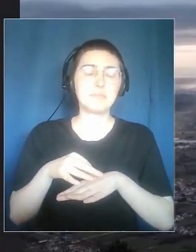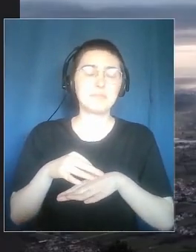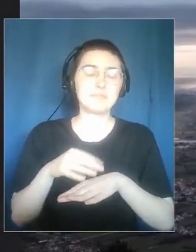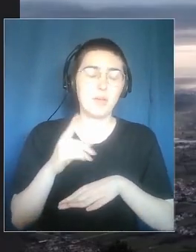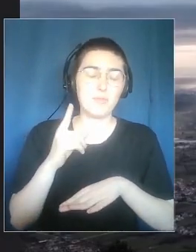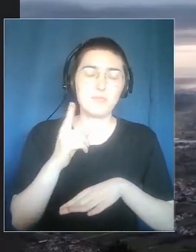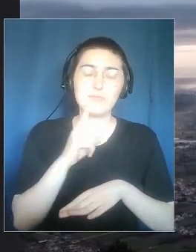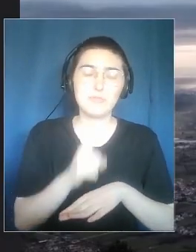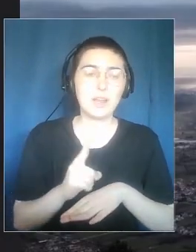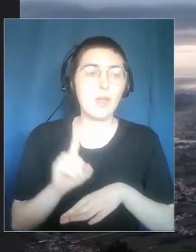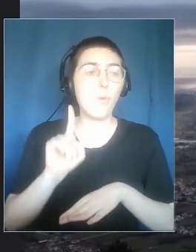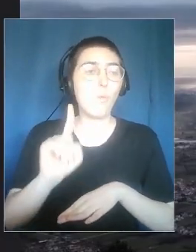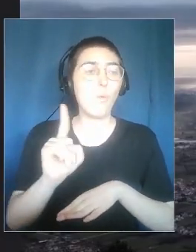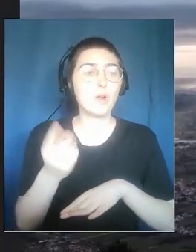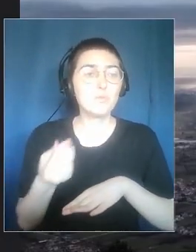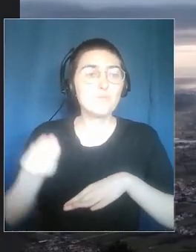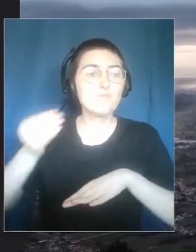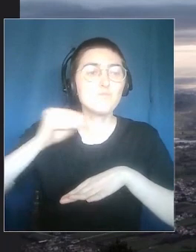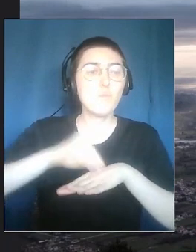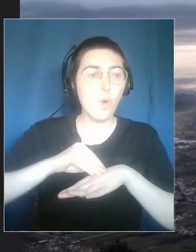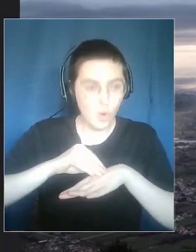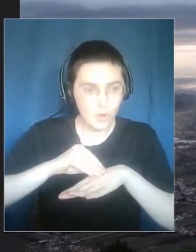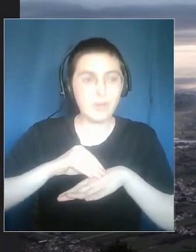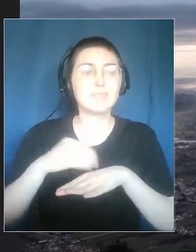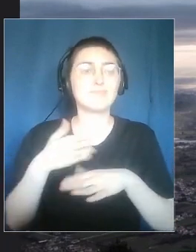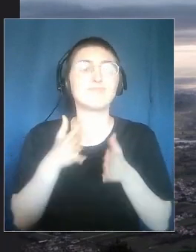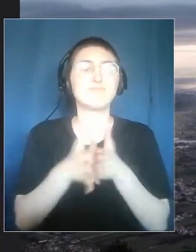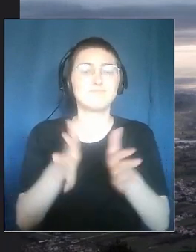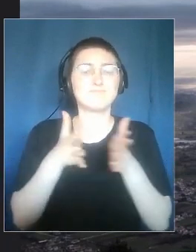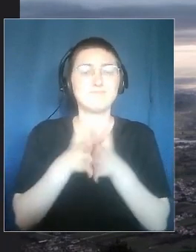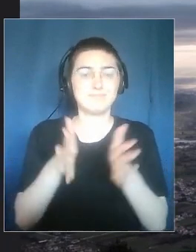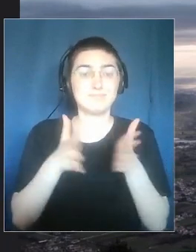minute, 53 seconds more.